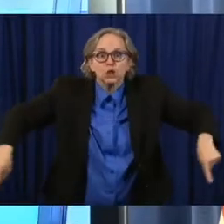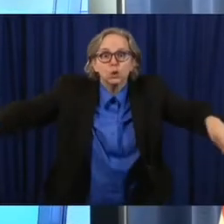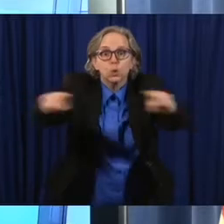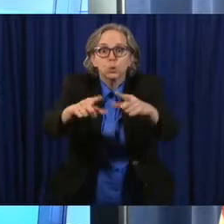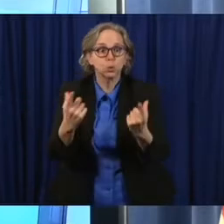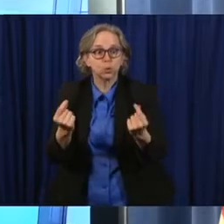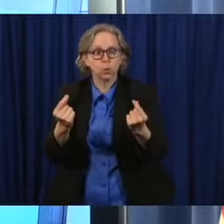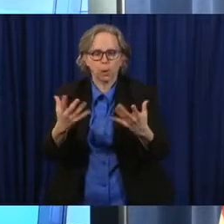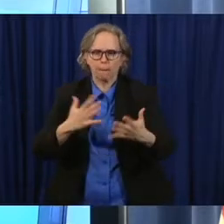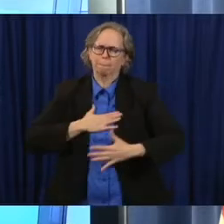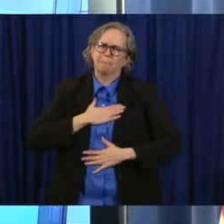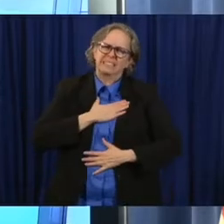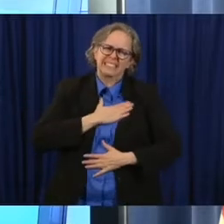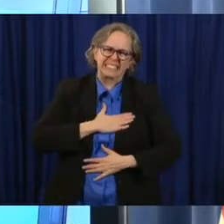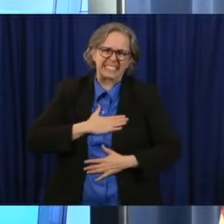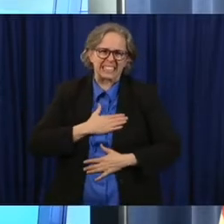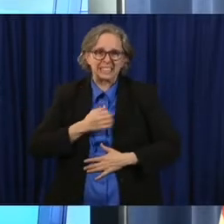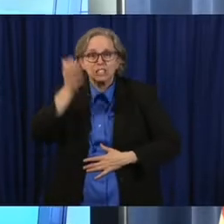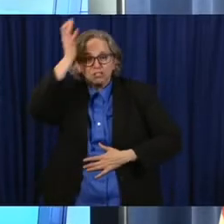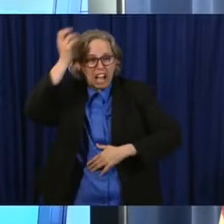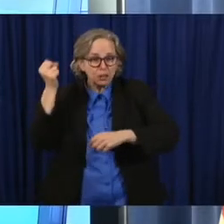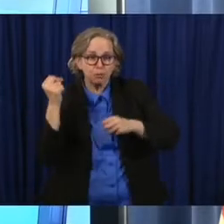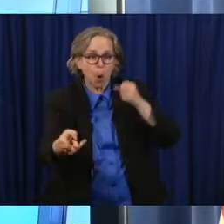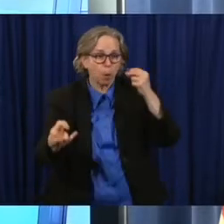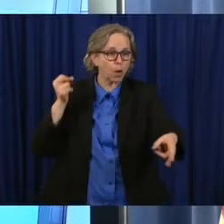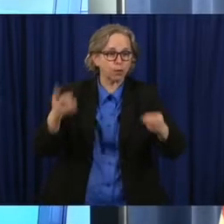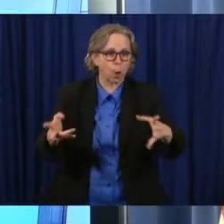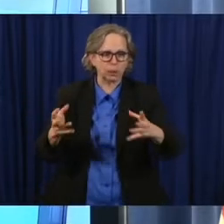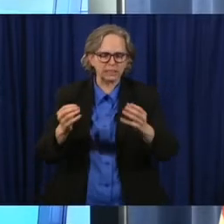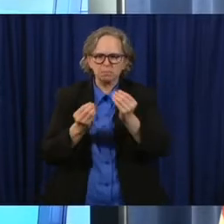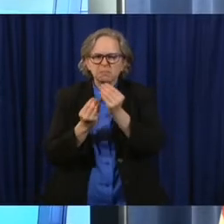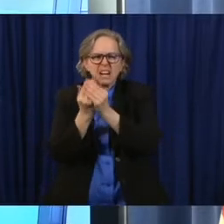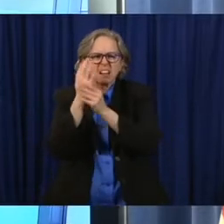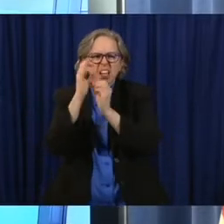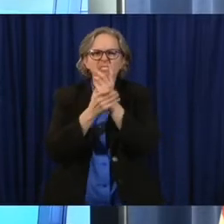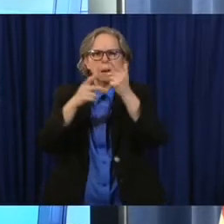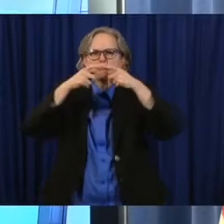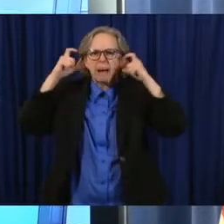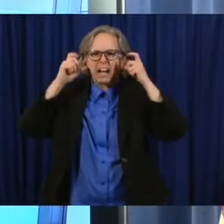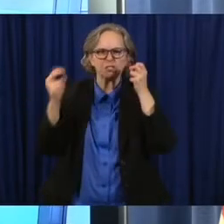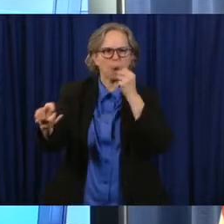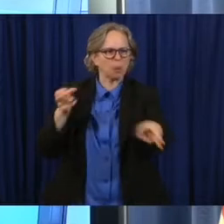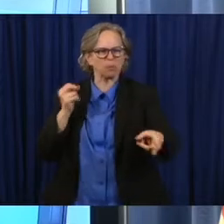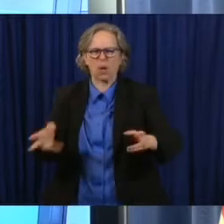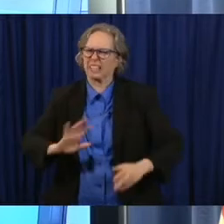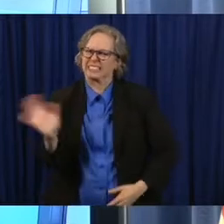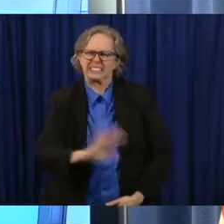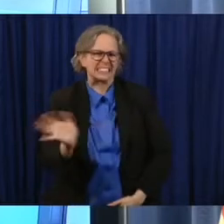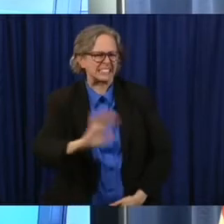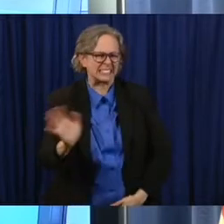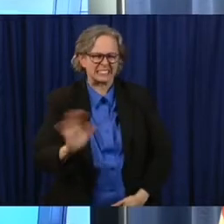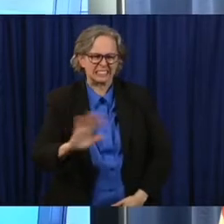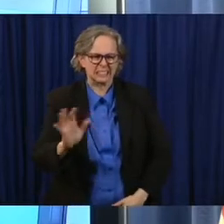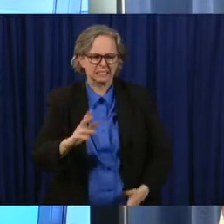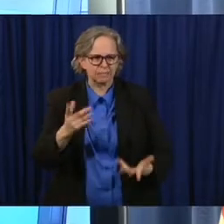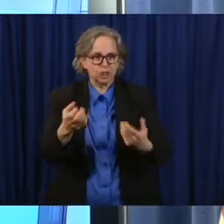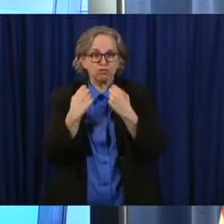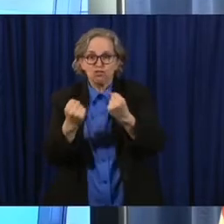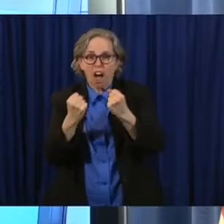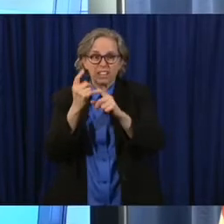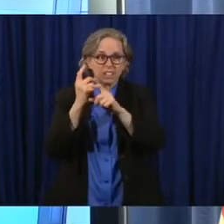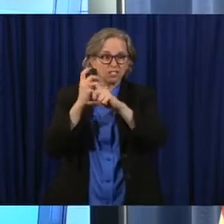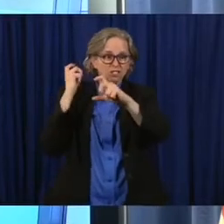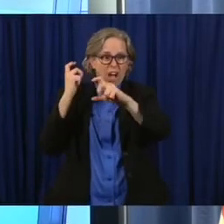gloves and masks, out of the window of your car. Please make sure if there is anything in the back of your truck, it is secured and cannot blow out while you